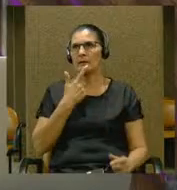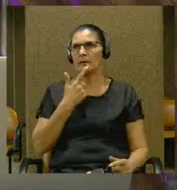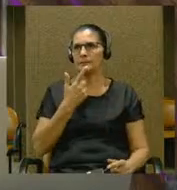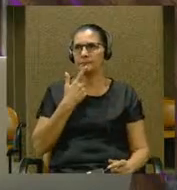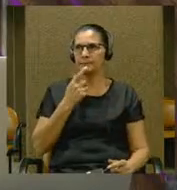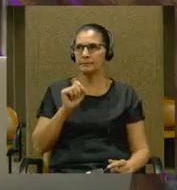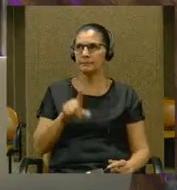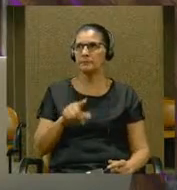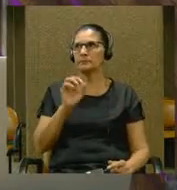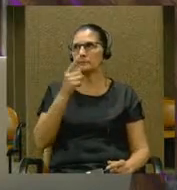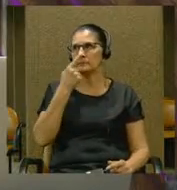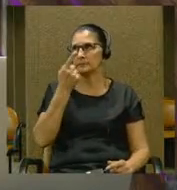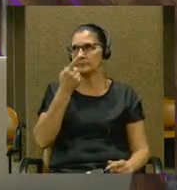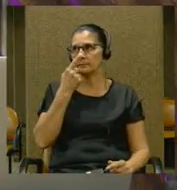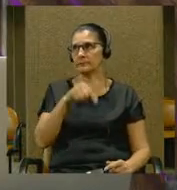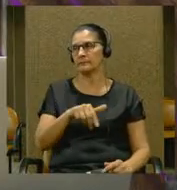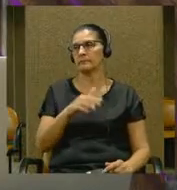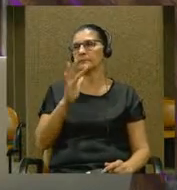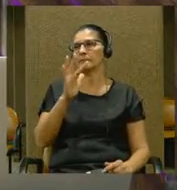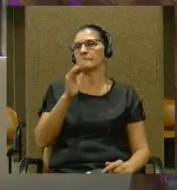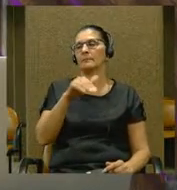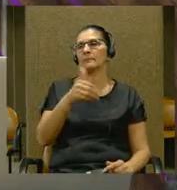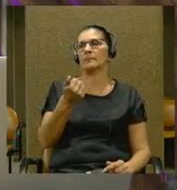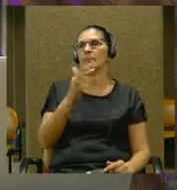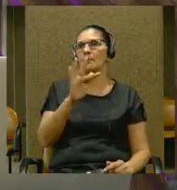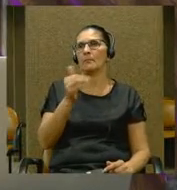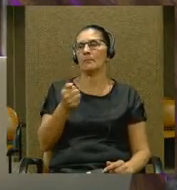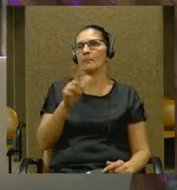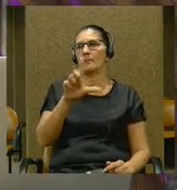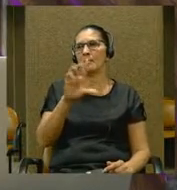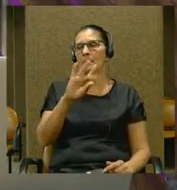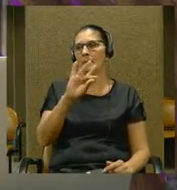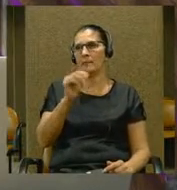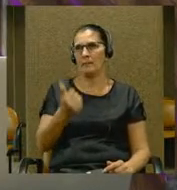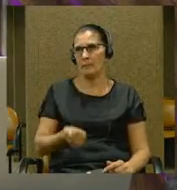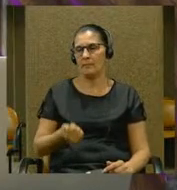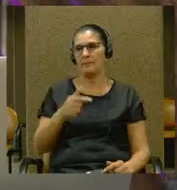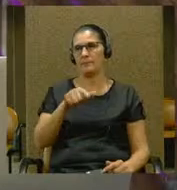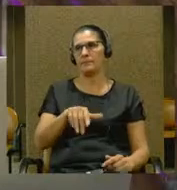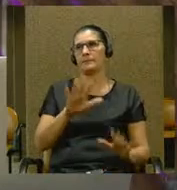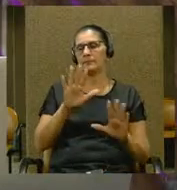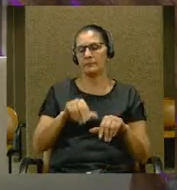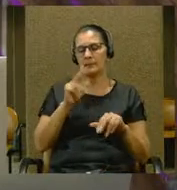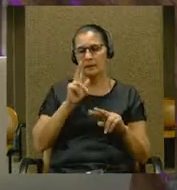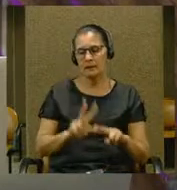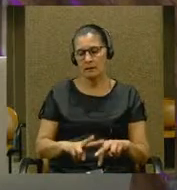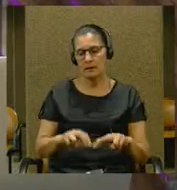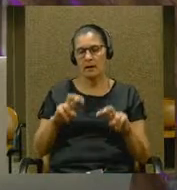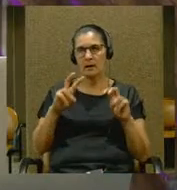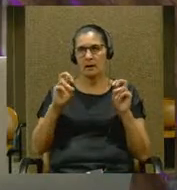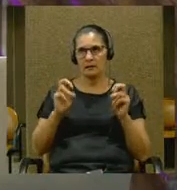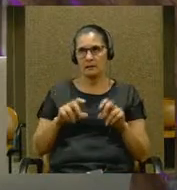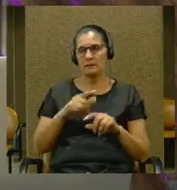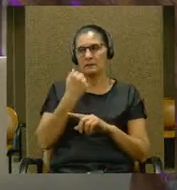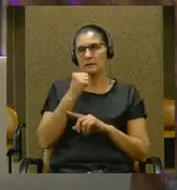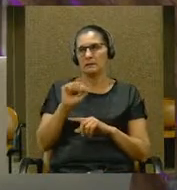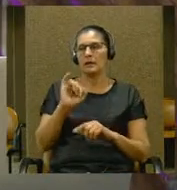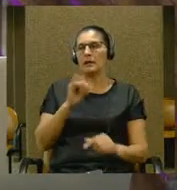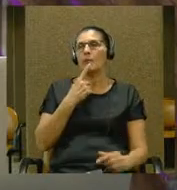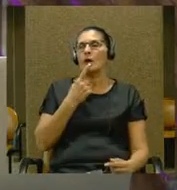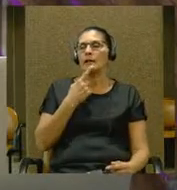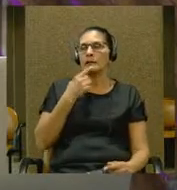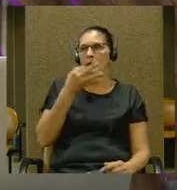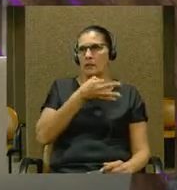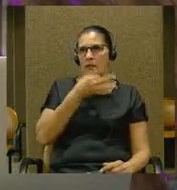Drug Policy Research Center. Her research interests revolve around the analysis of illicit markets and